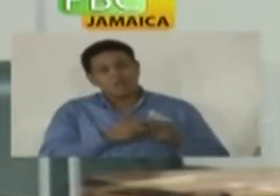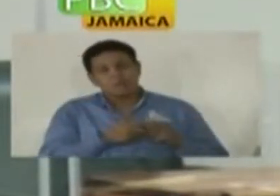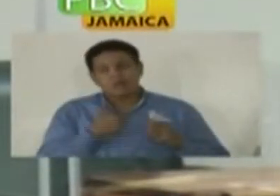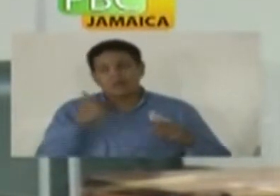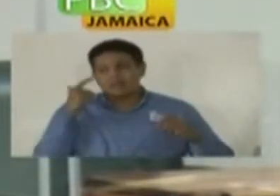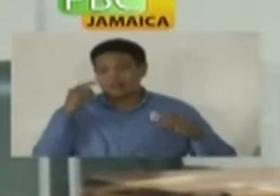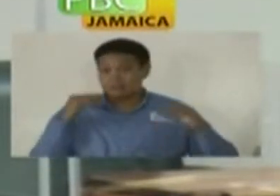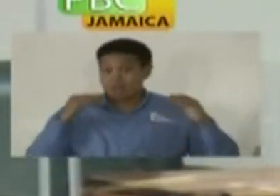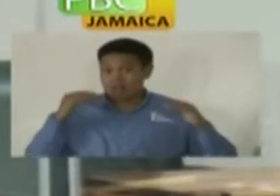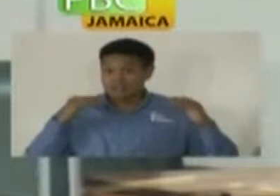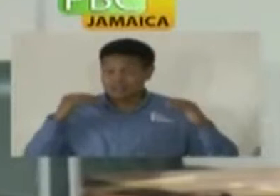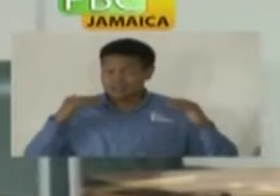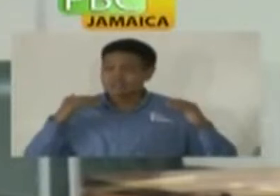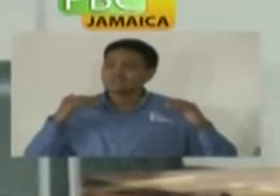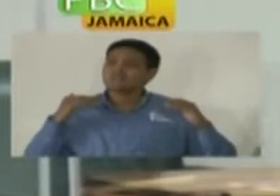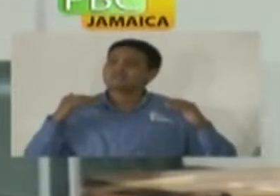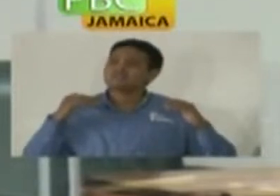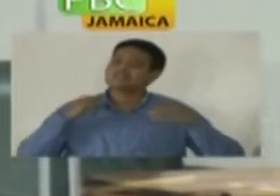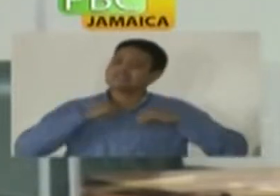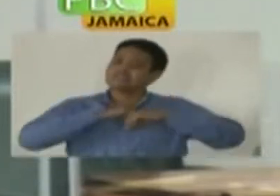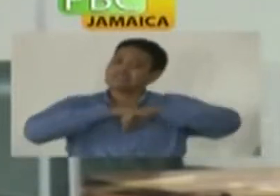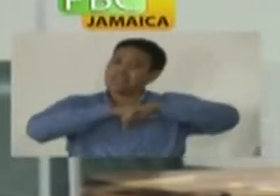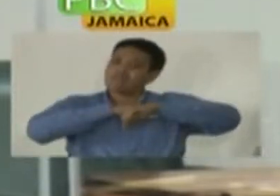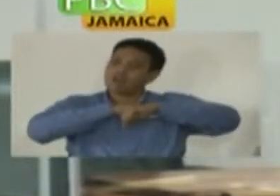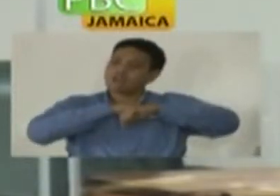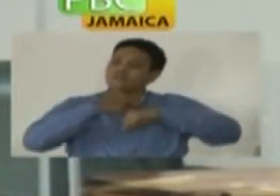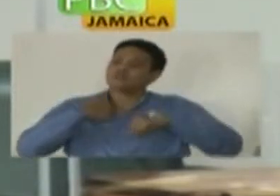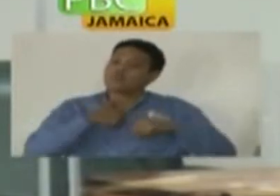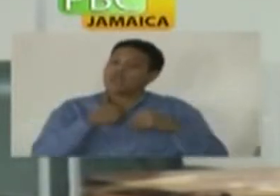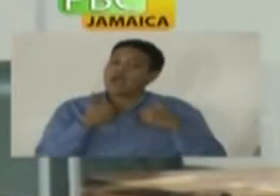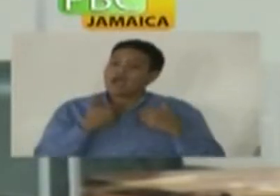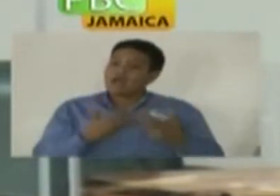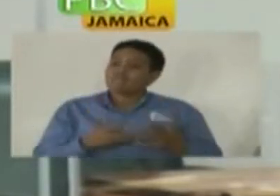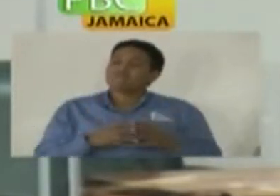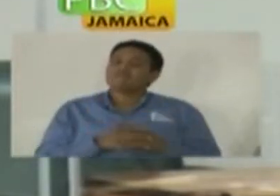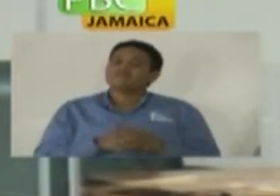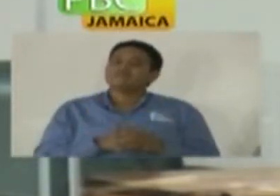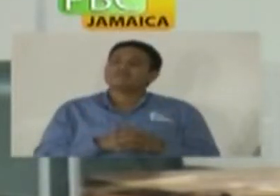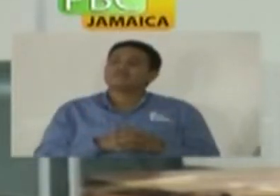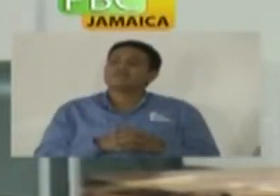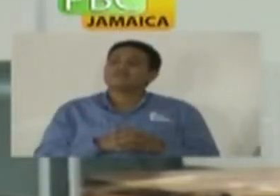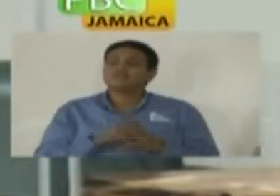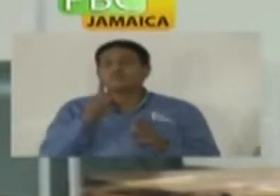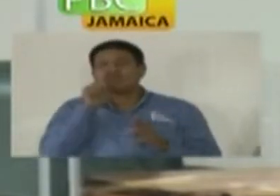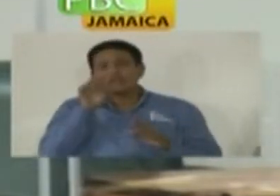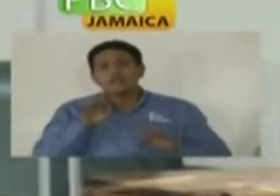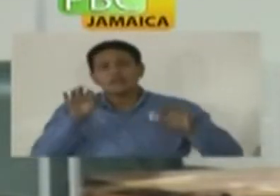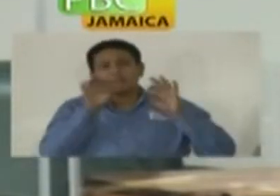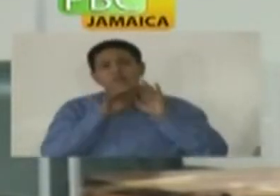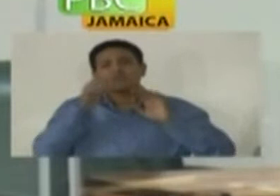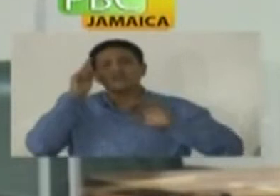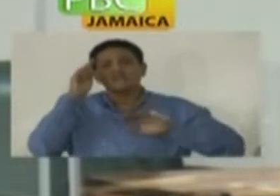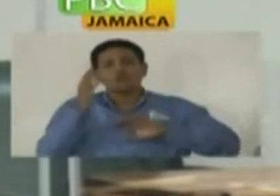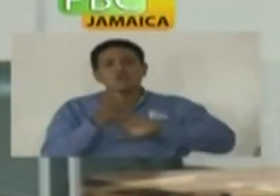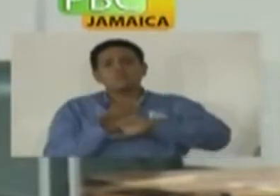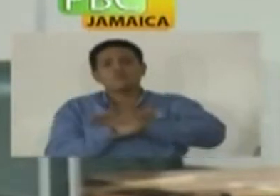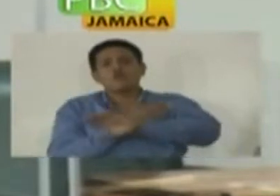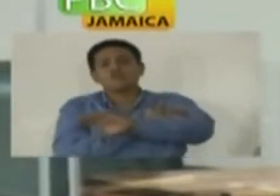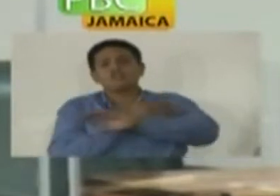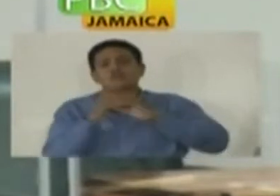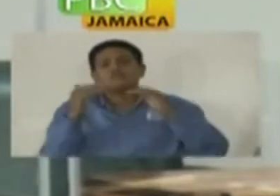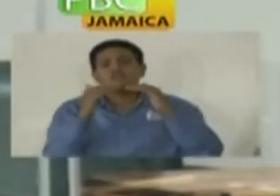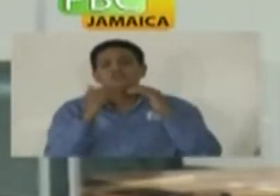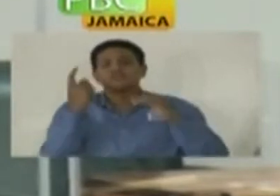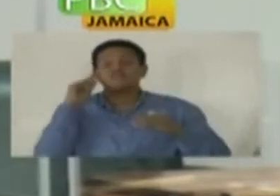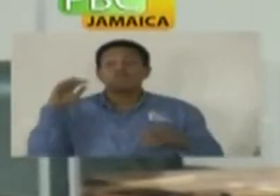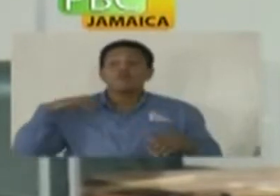balance, with the safeguards that we have, it is important for the purpose of justice, for